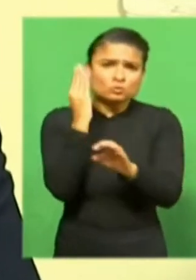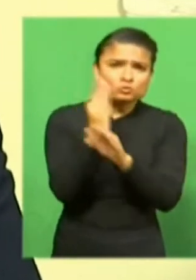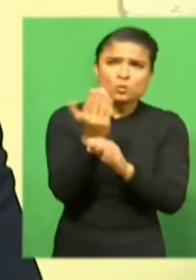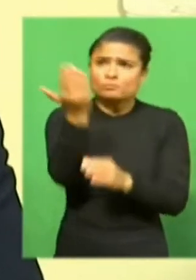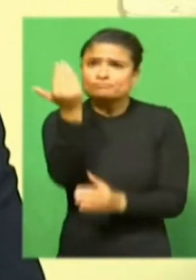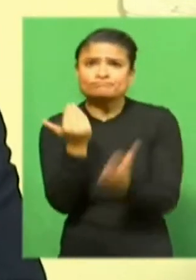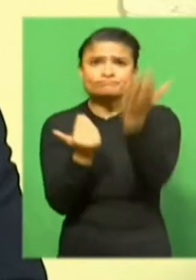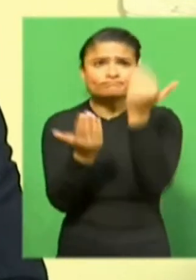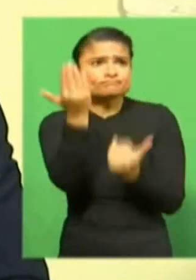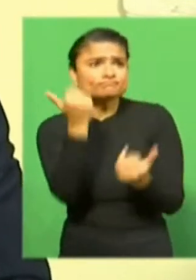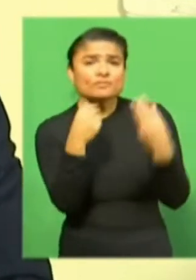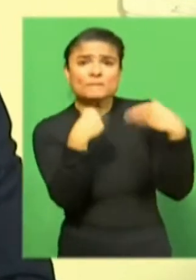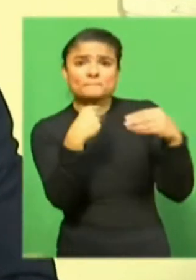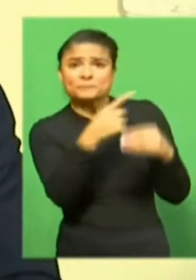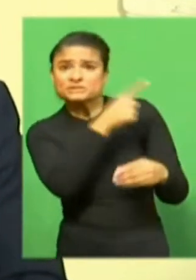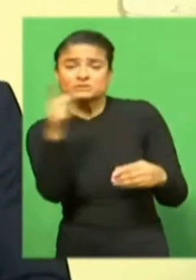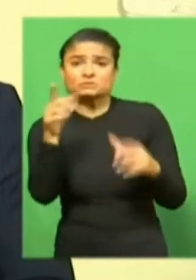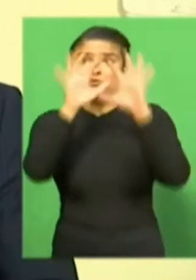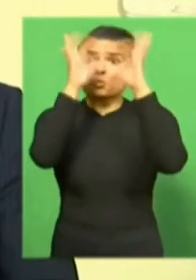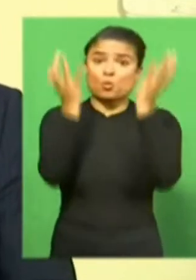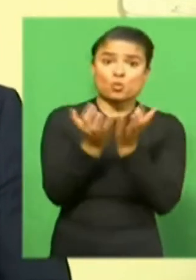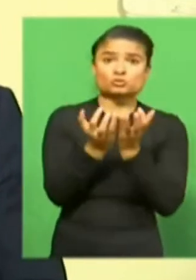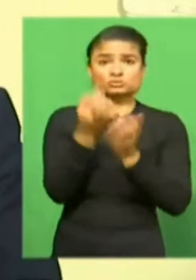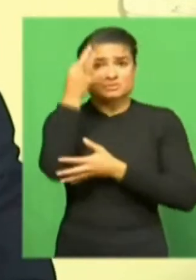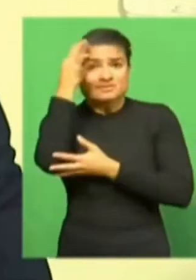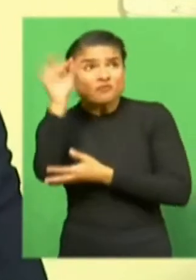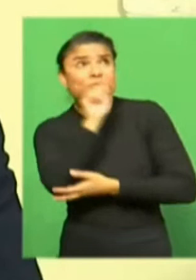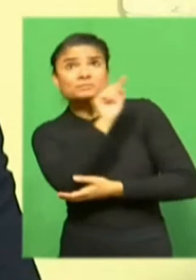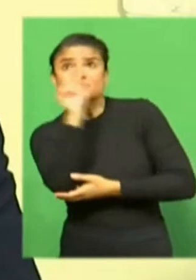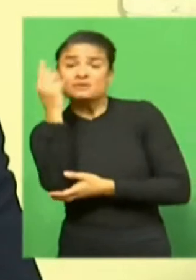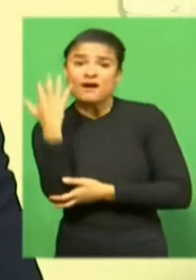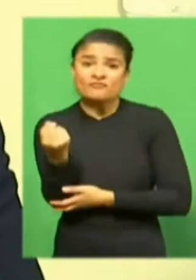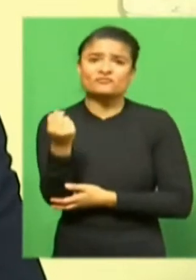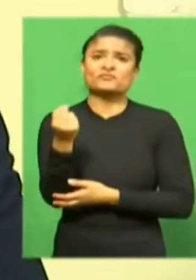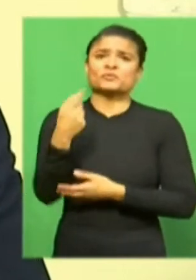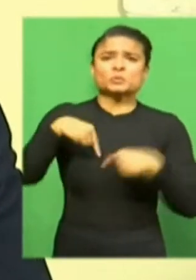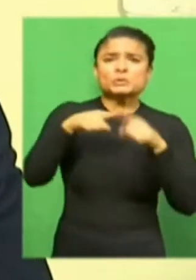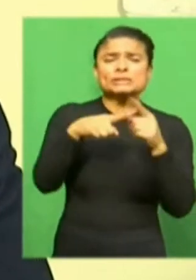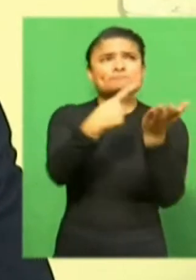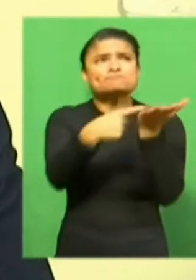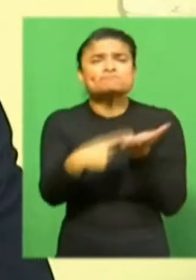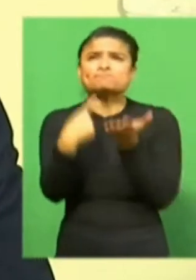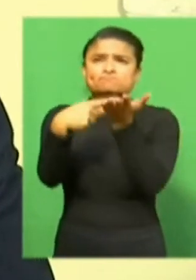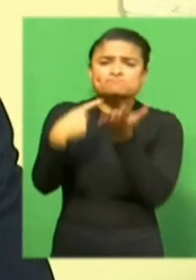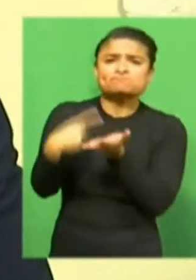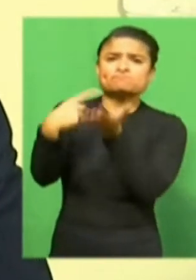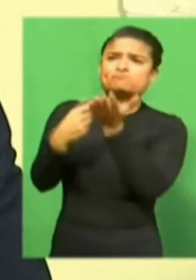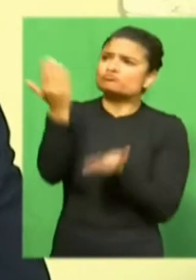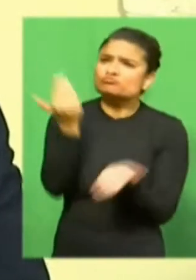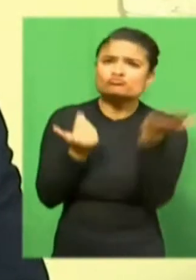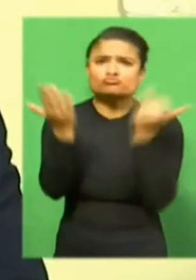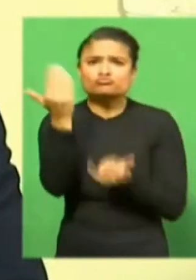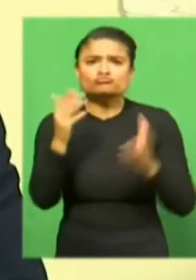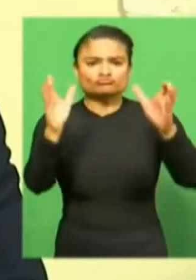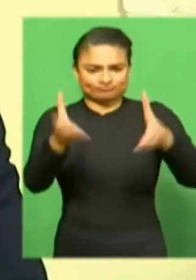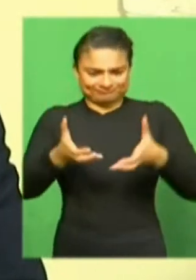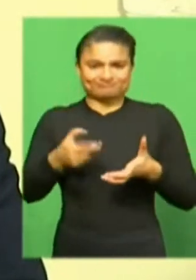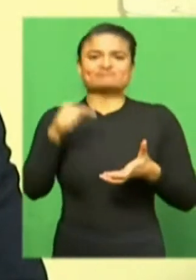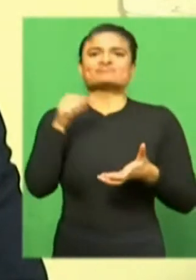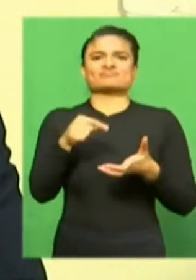governments, we have been able to secure vaccines, and we